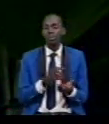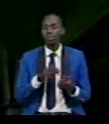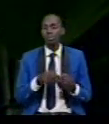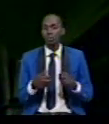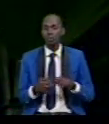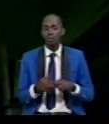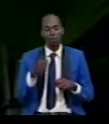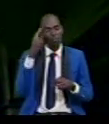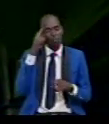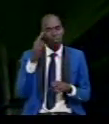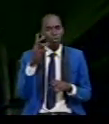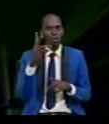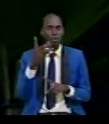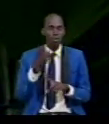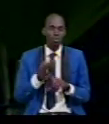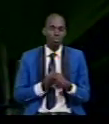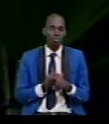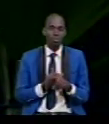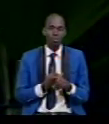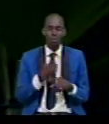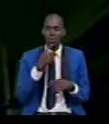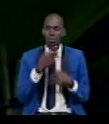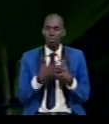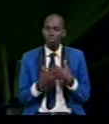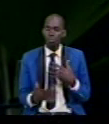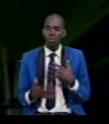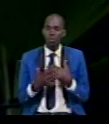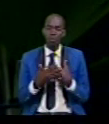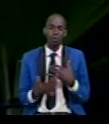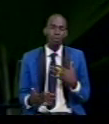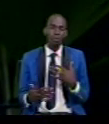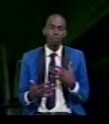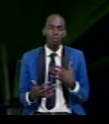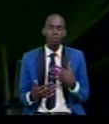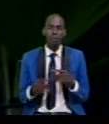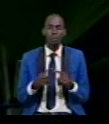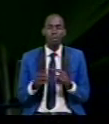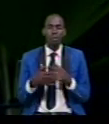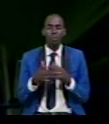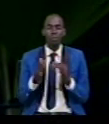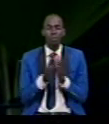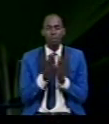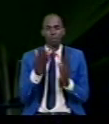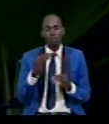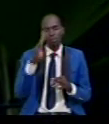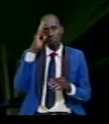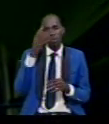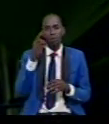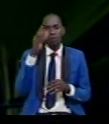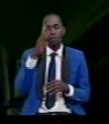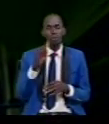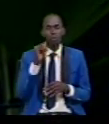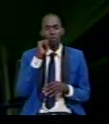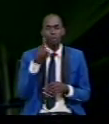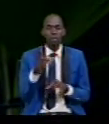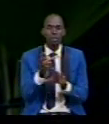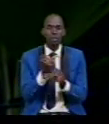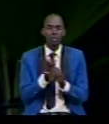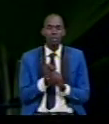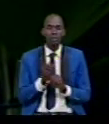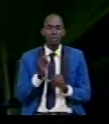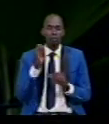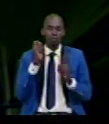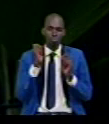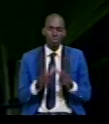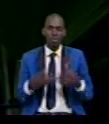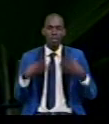6 months bleeding from the uterus. But after the prayer of the man of God, she received an instantaneous healing.